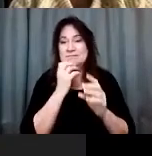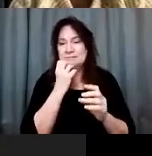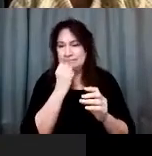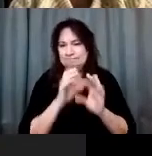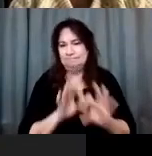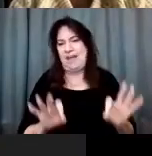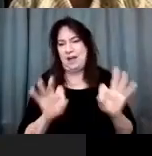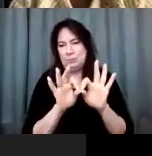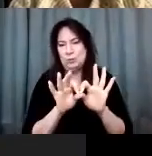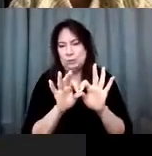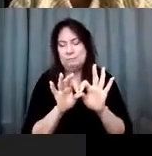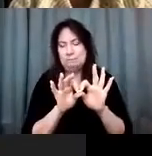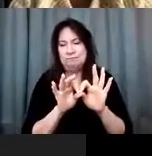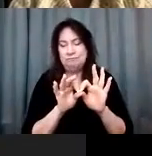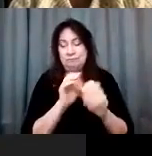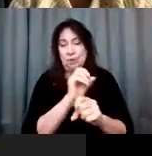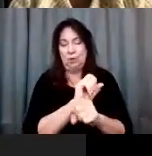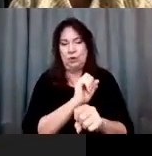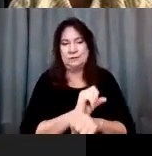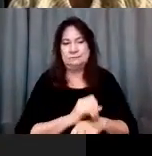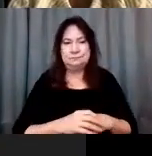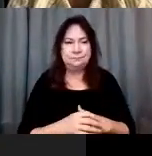important labor.